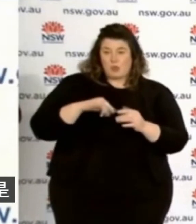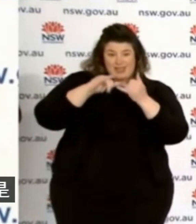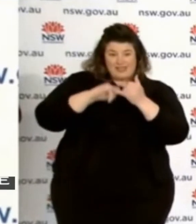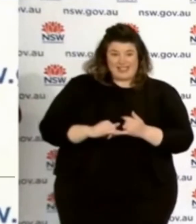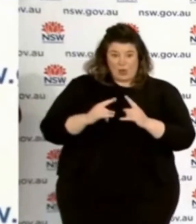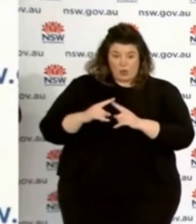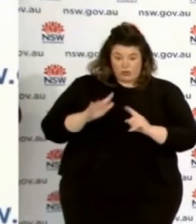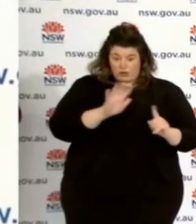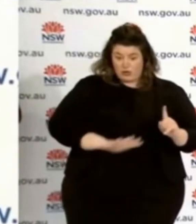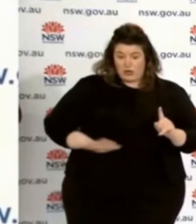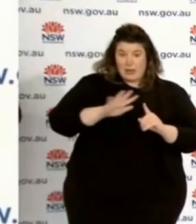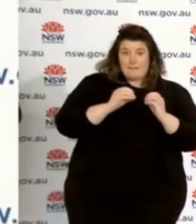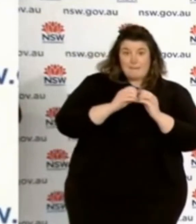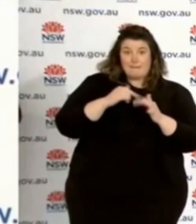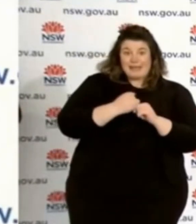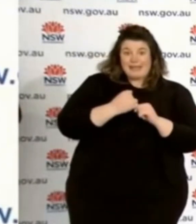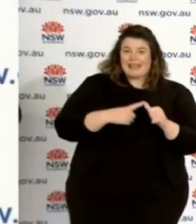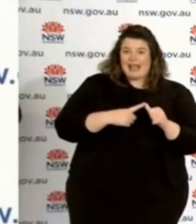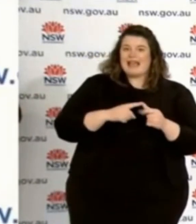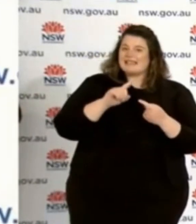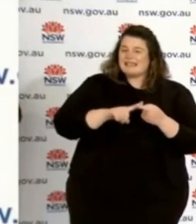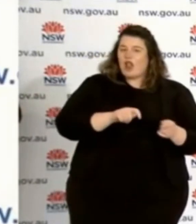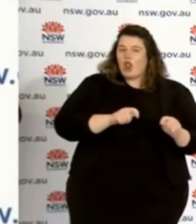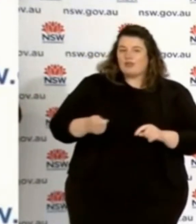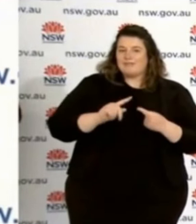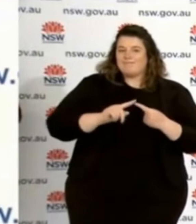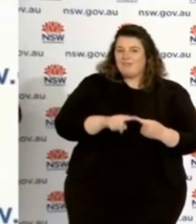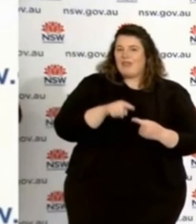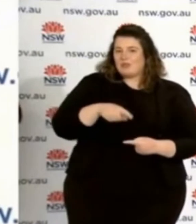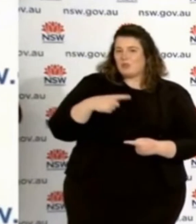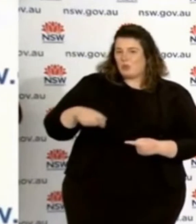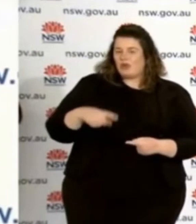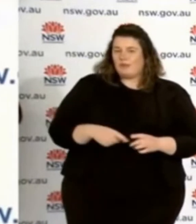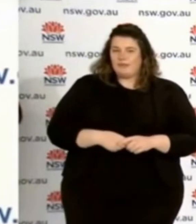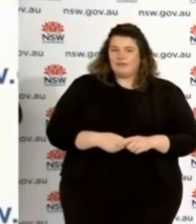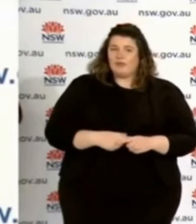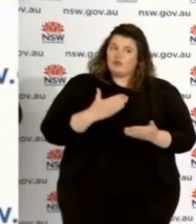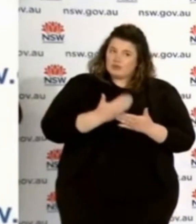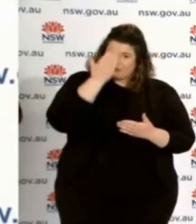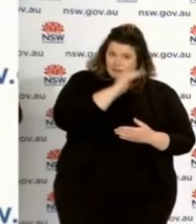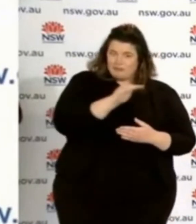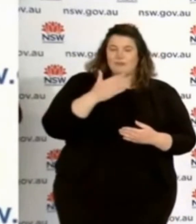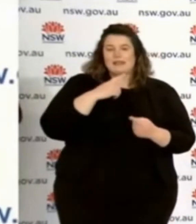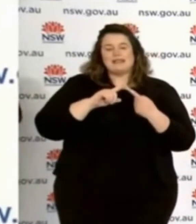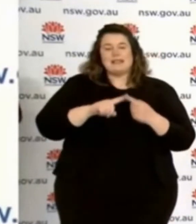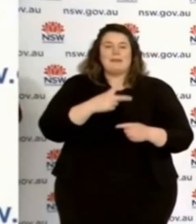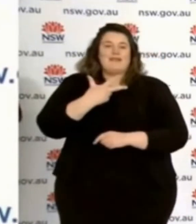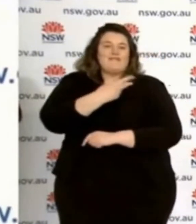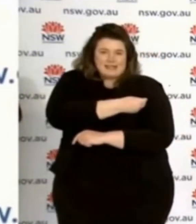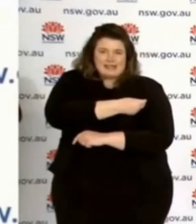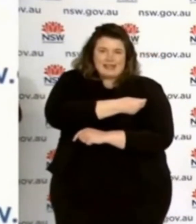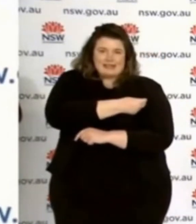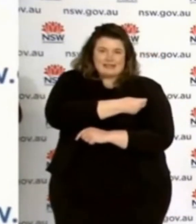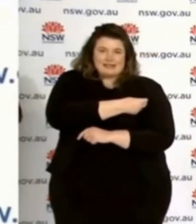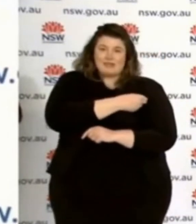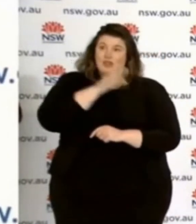state, in an electorate like Bega, we continue to have those stay-home orders. Again, my call out to the community is to continue to get vaccinated. In the regions